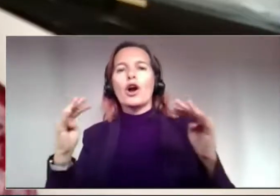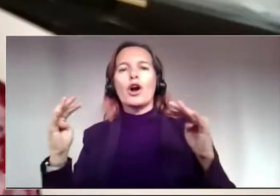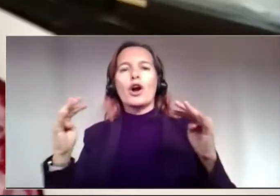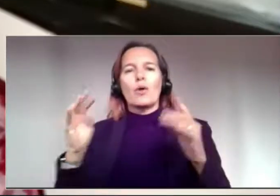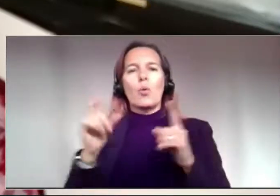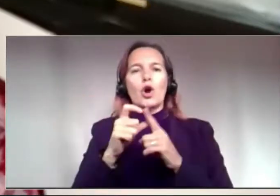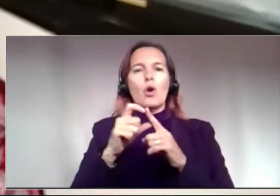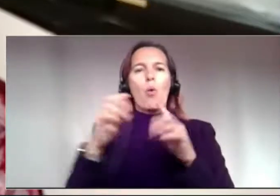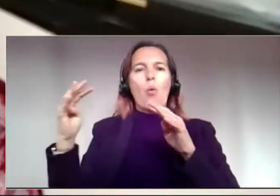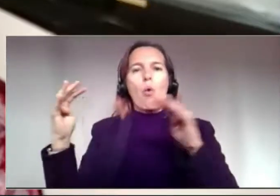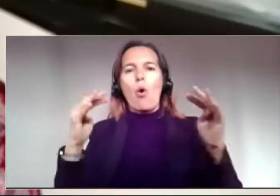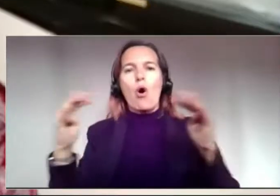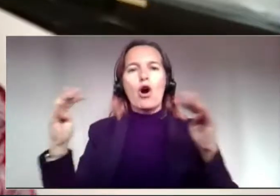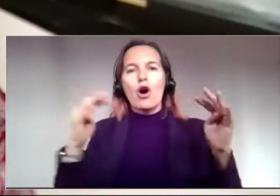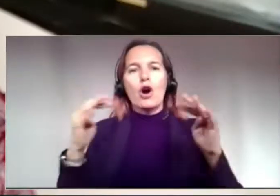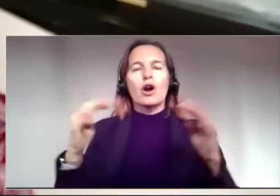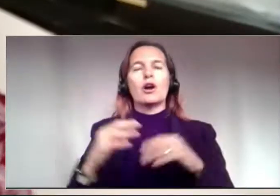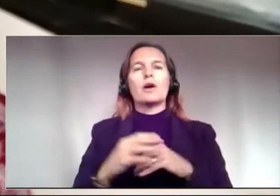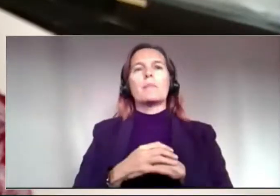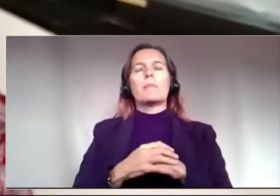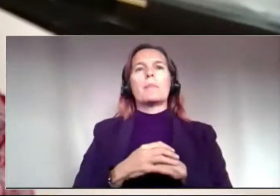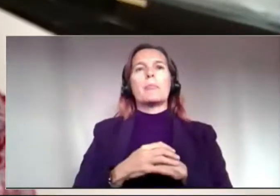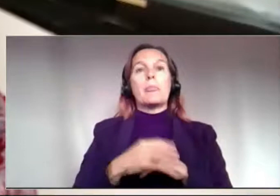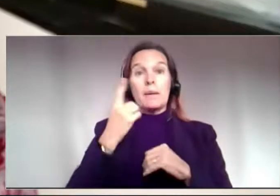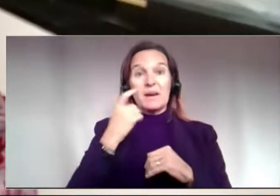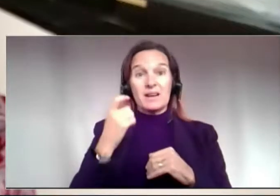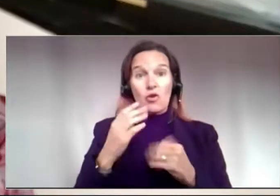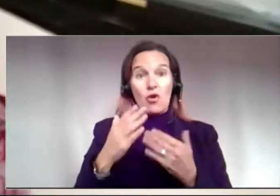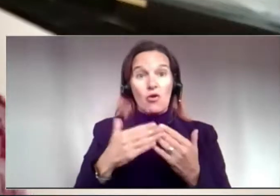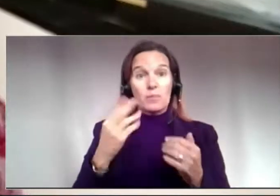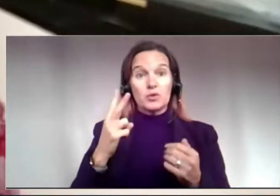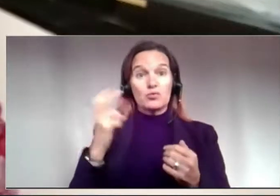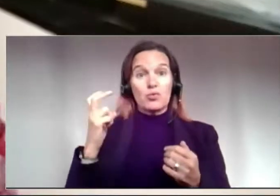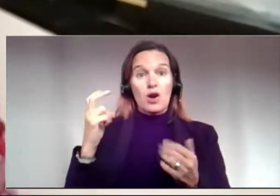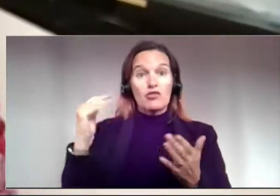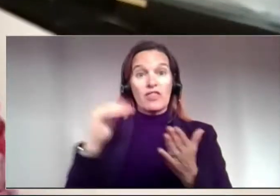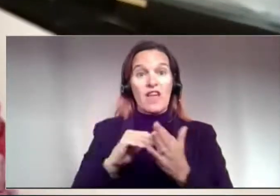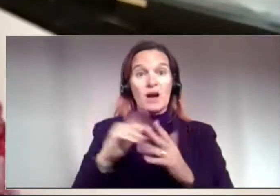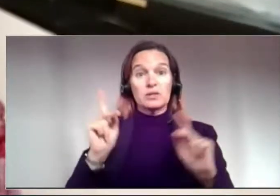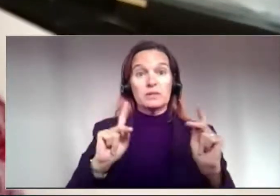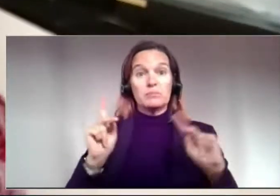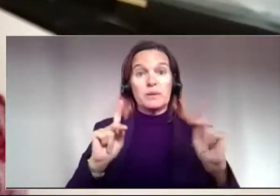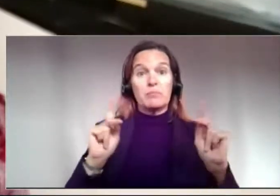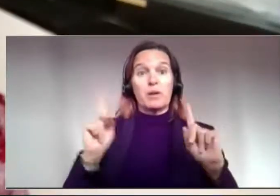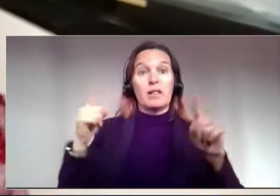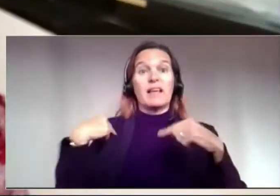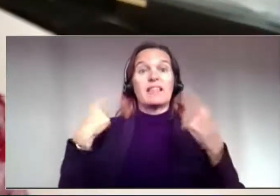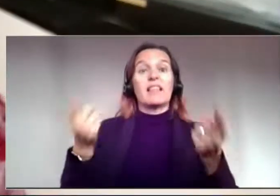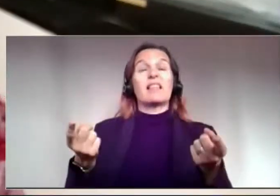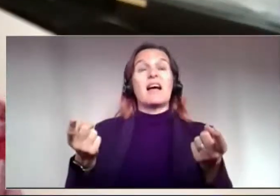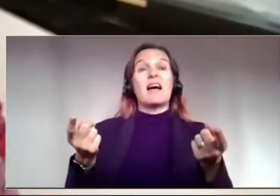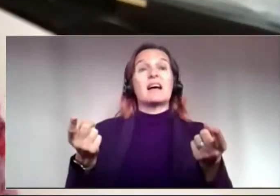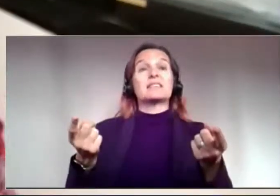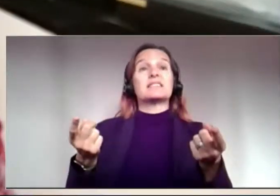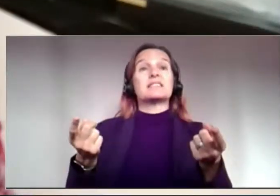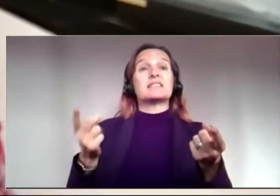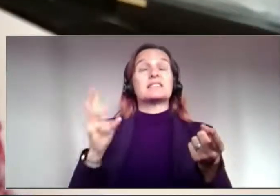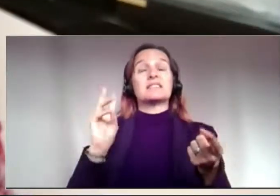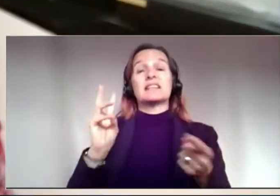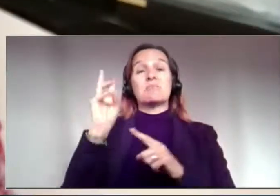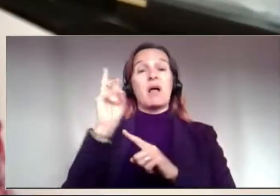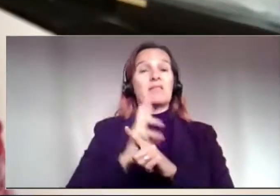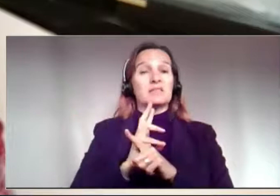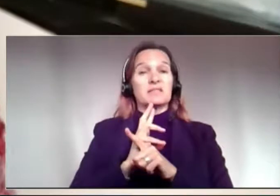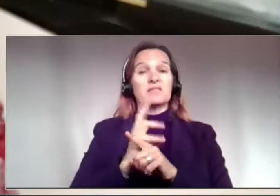is because we have lost almost 200,000 people in the last 6